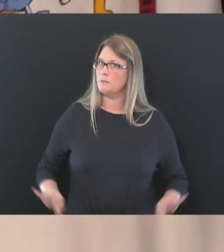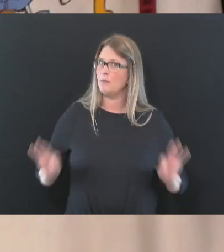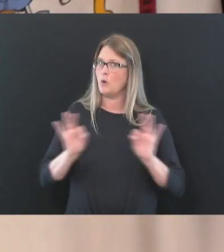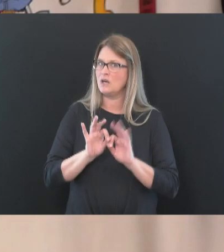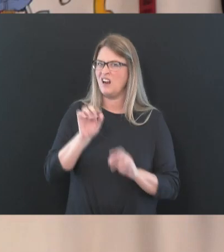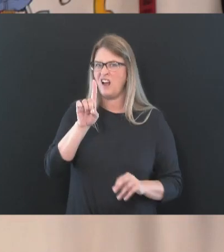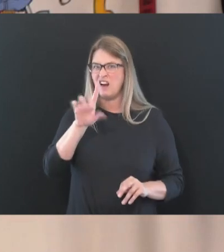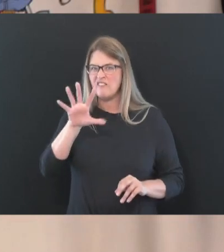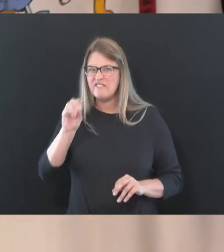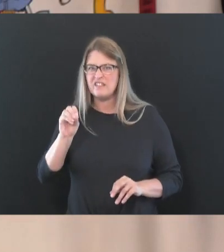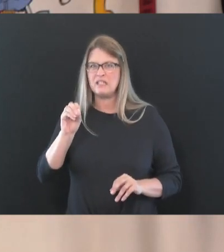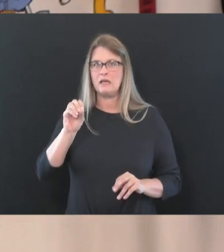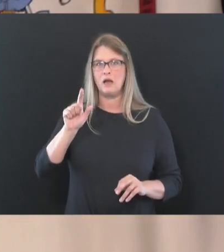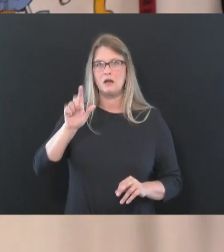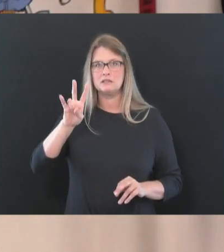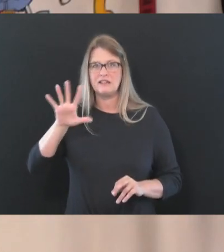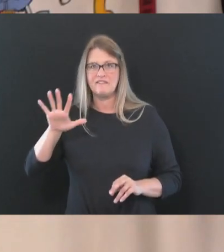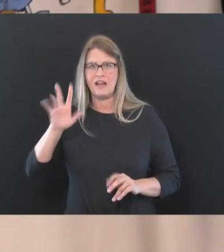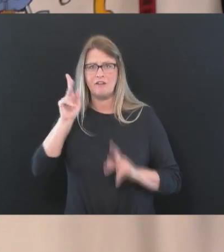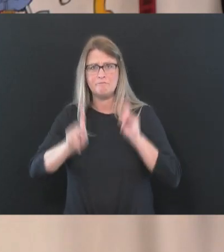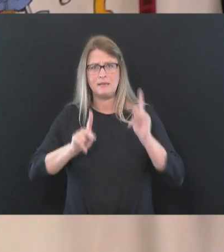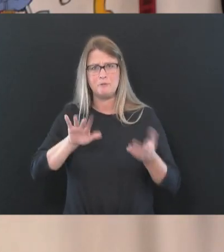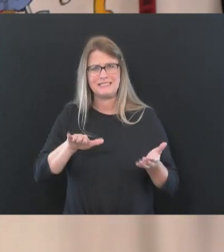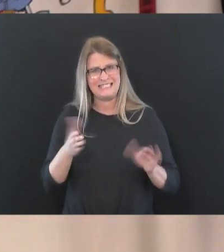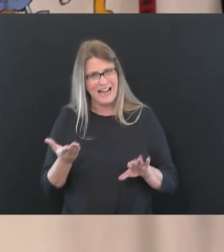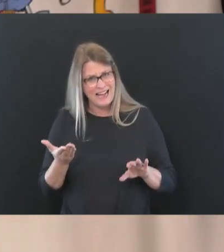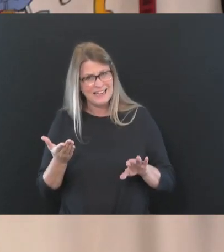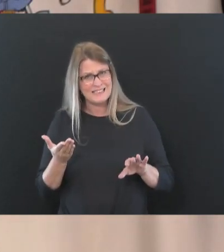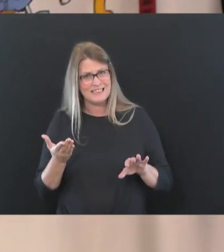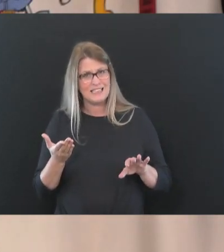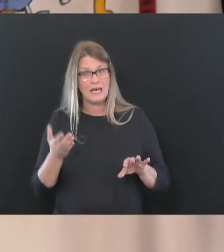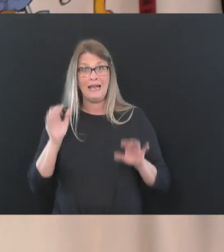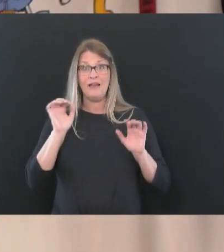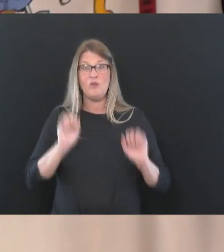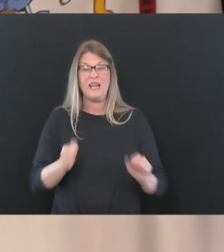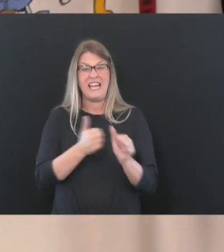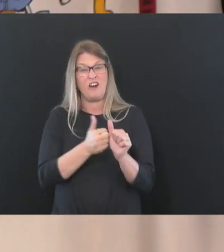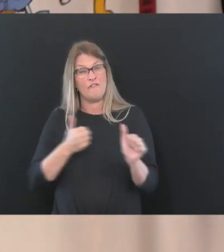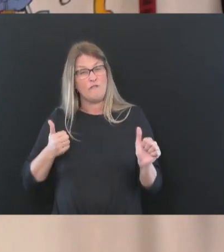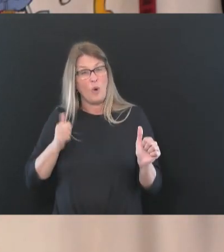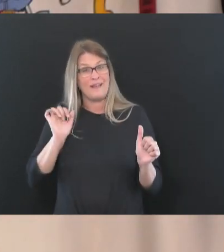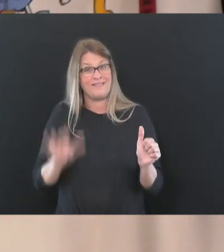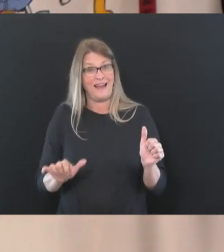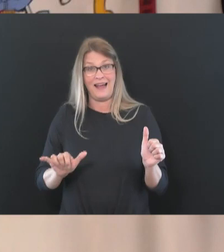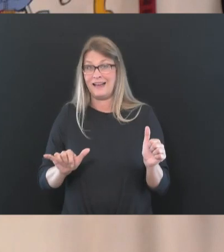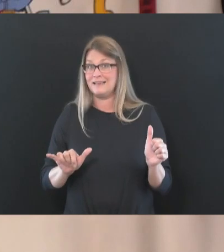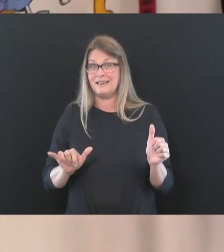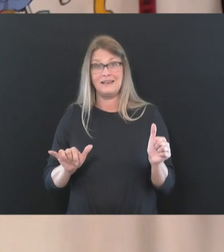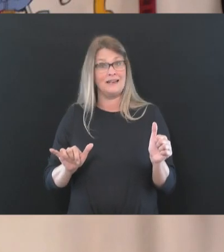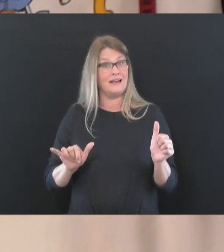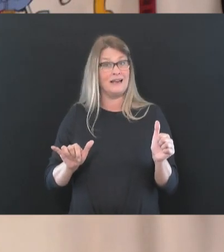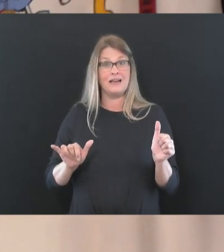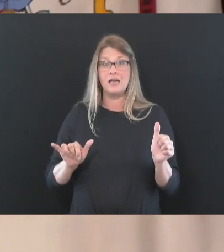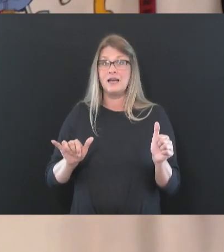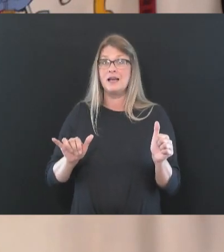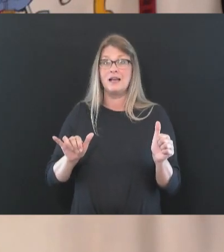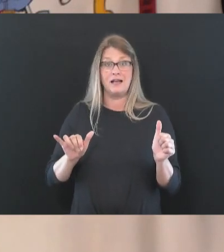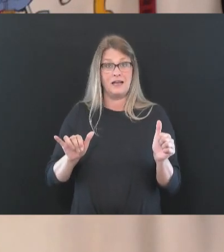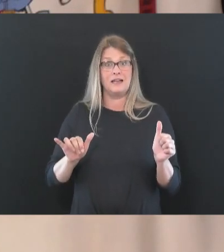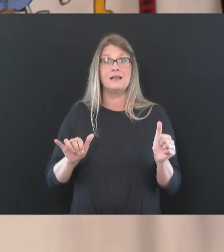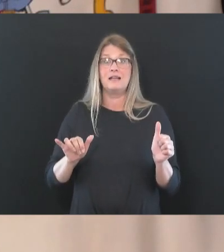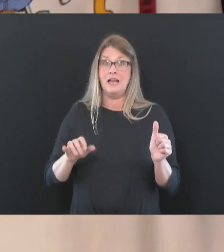150 or 175 West Virginians dying? If we can avoid that, and it could have been way, way, way